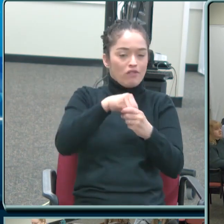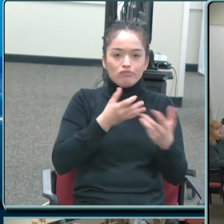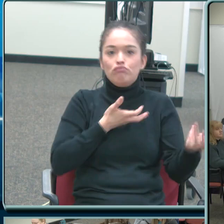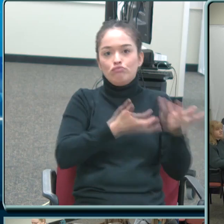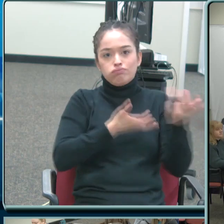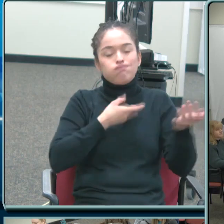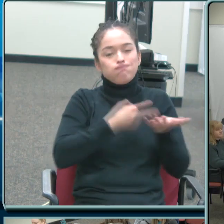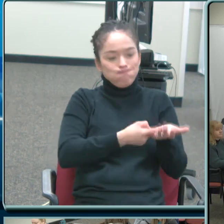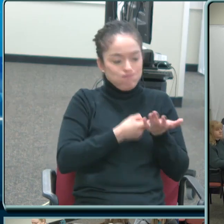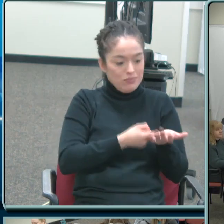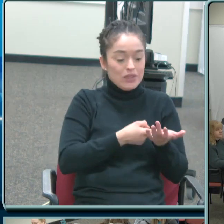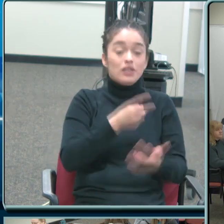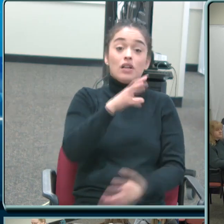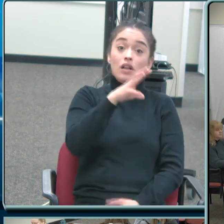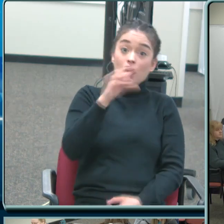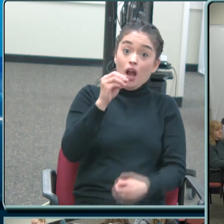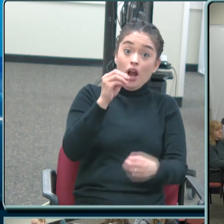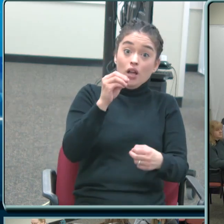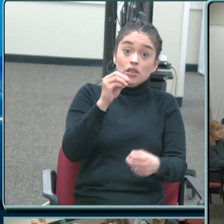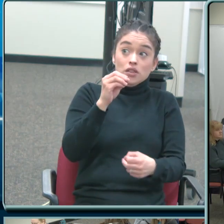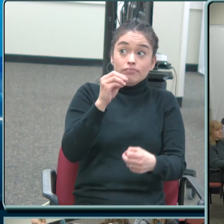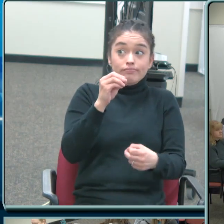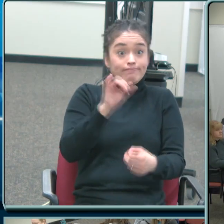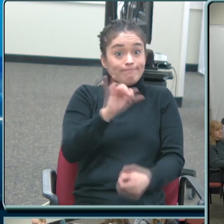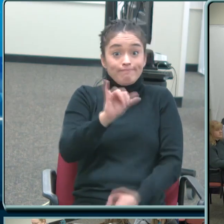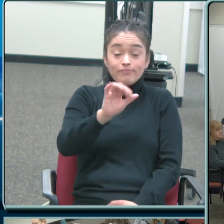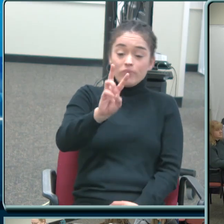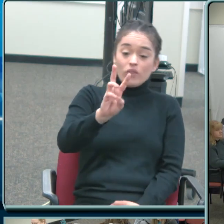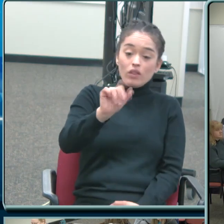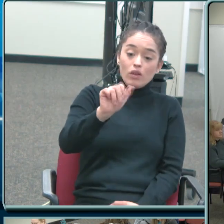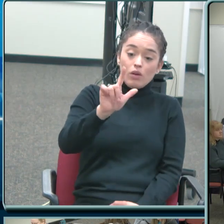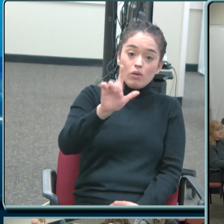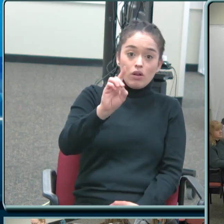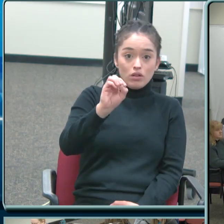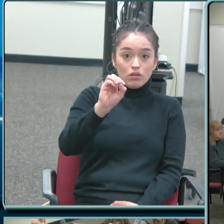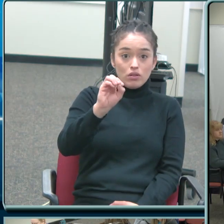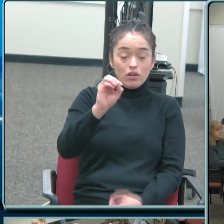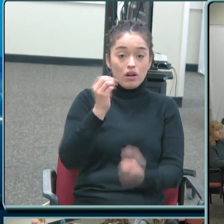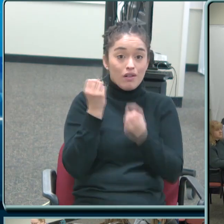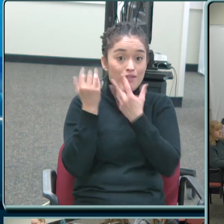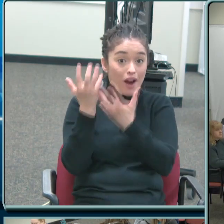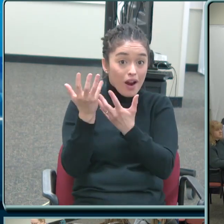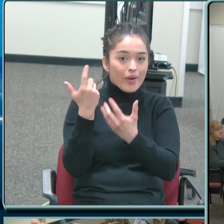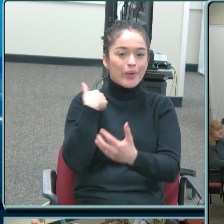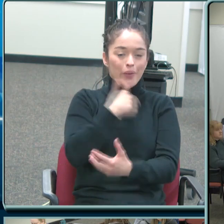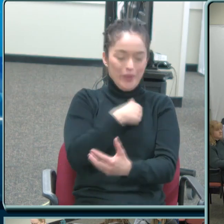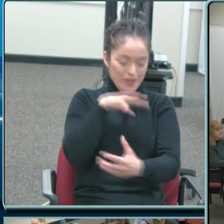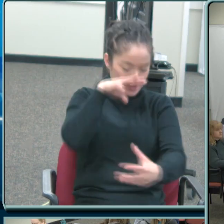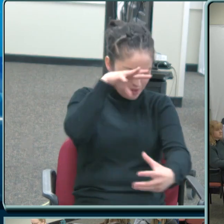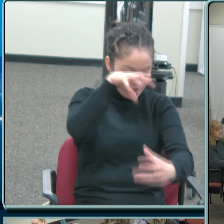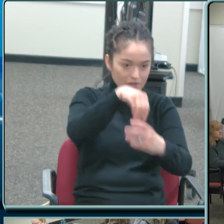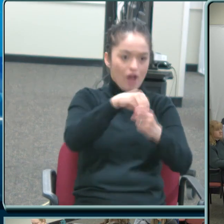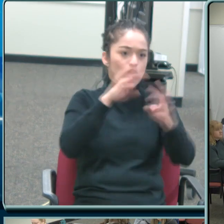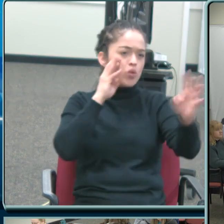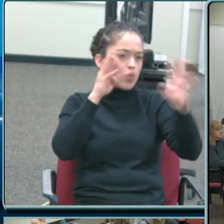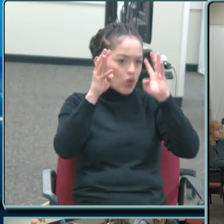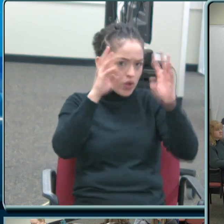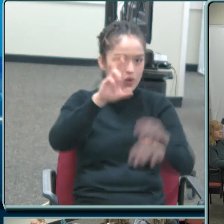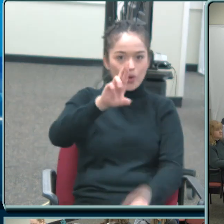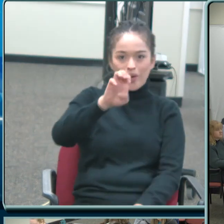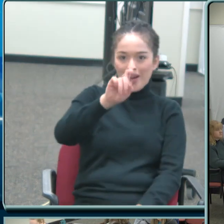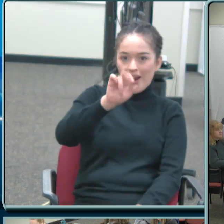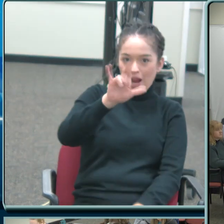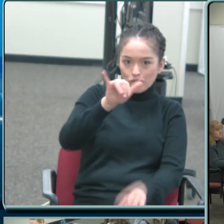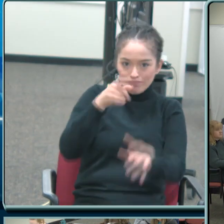conversations. Additionally, something like the Waldo Canyon Fire, our agency was involved with creating reentry